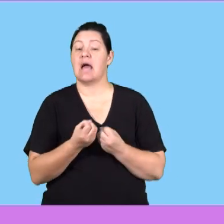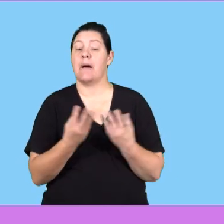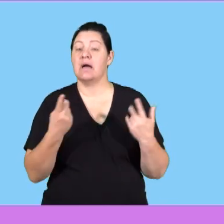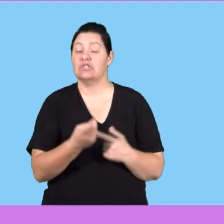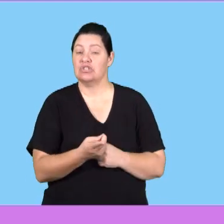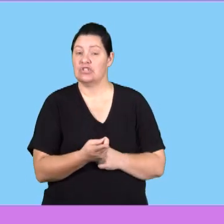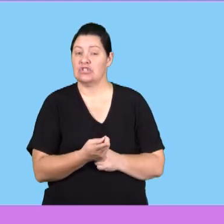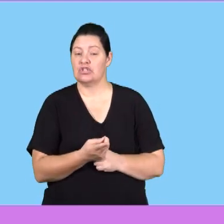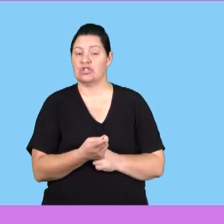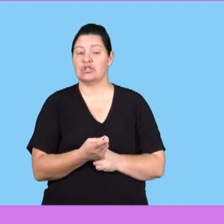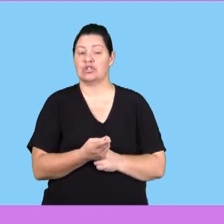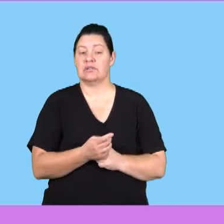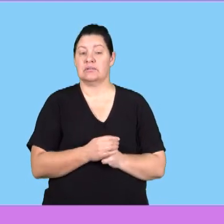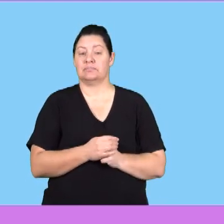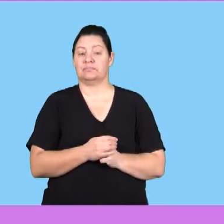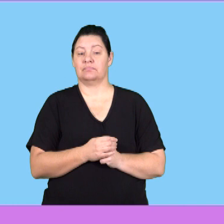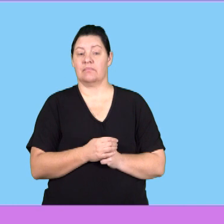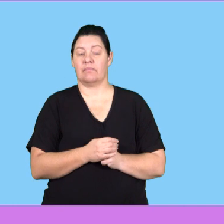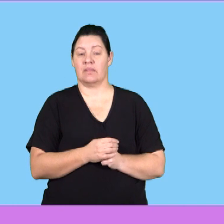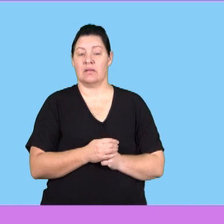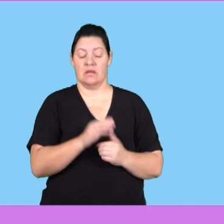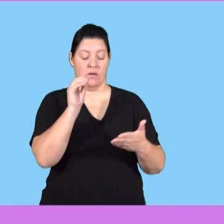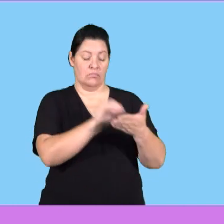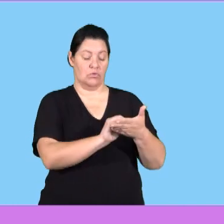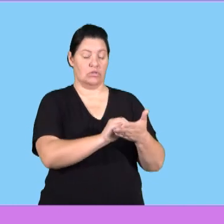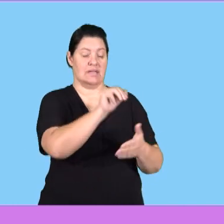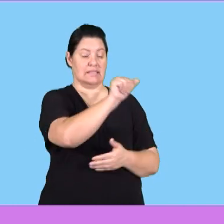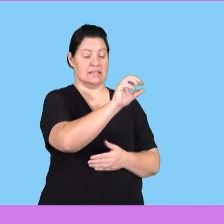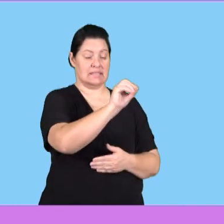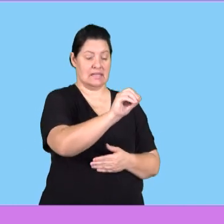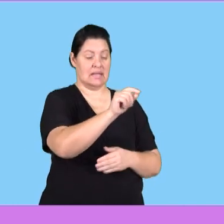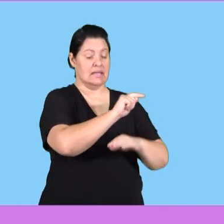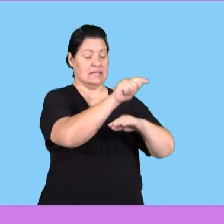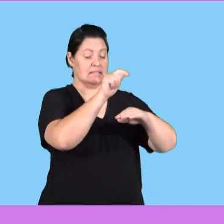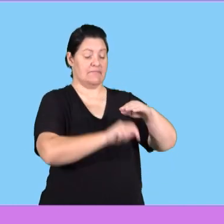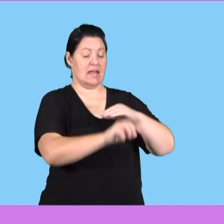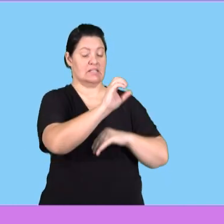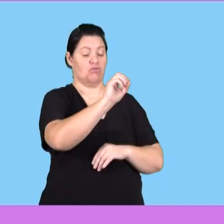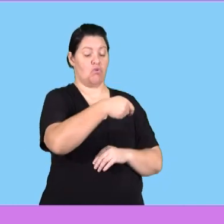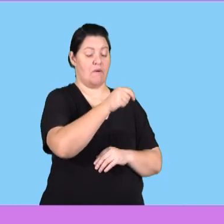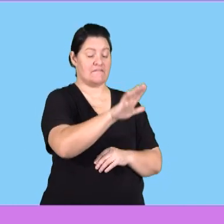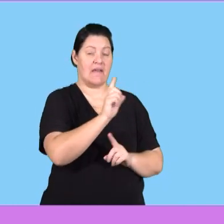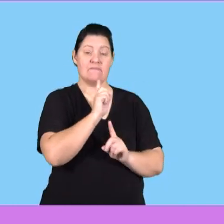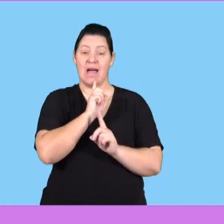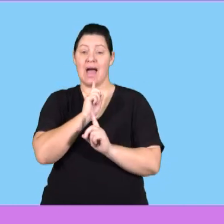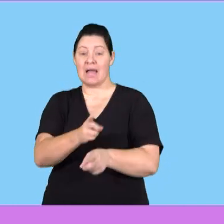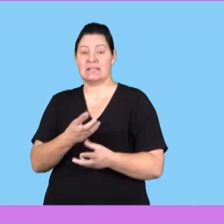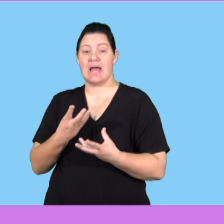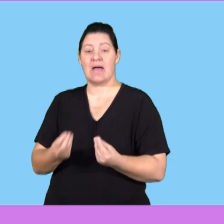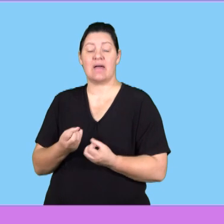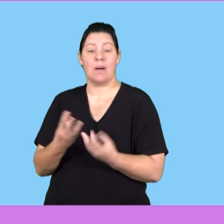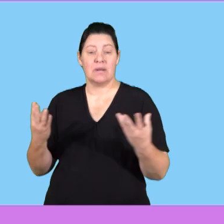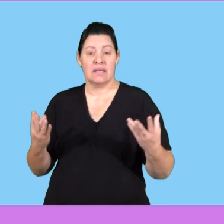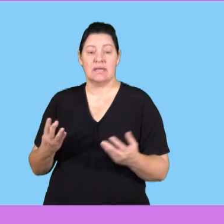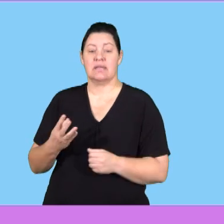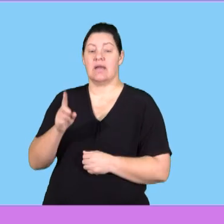are going to have 60 divided by 0.5, and the answer I'm having